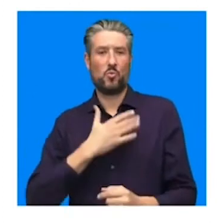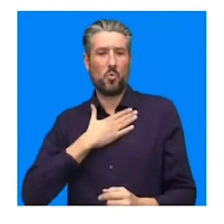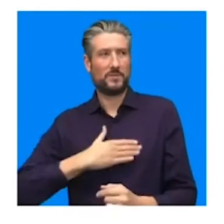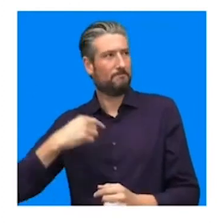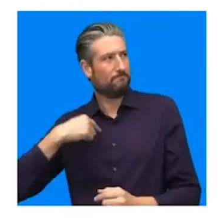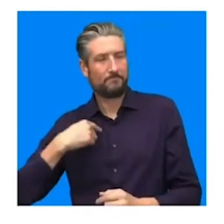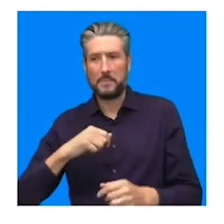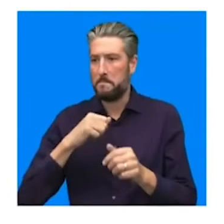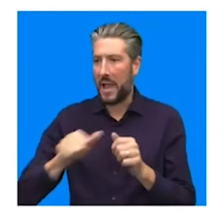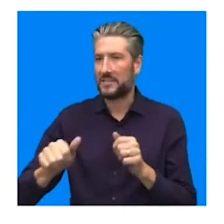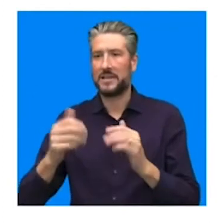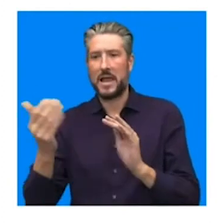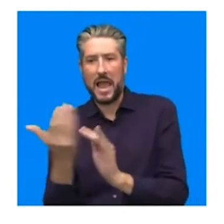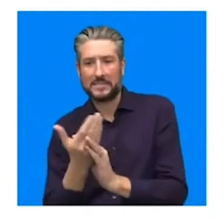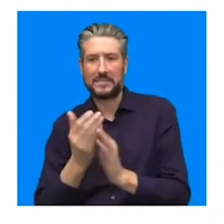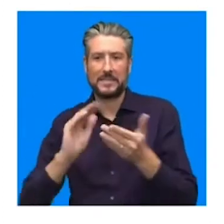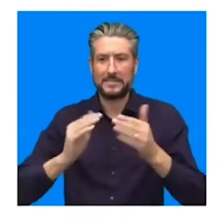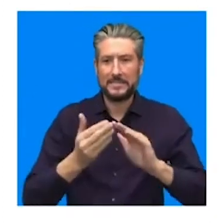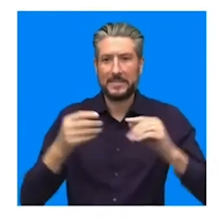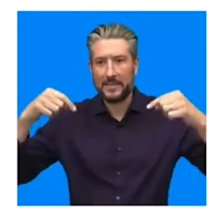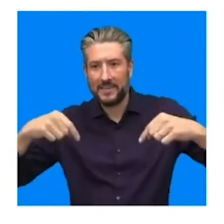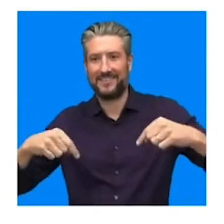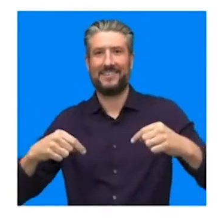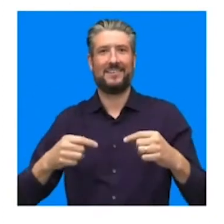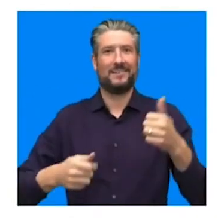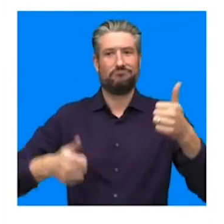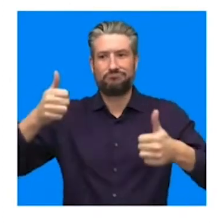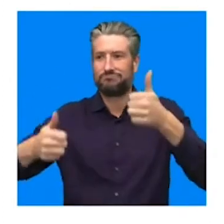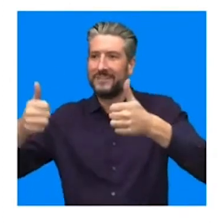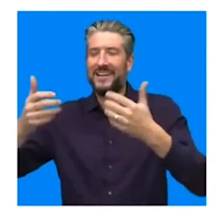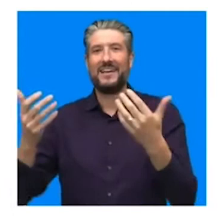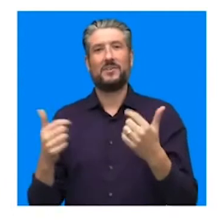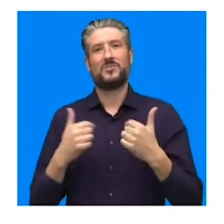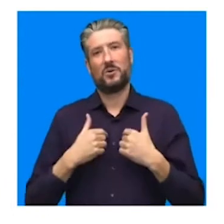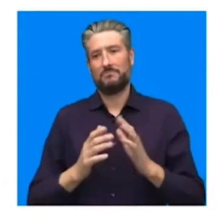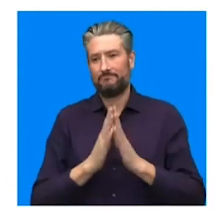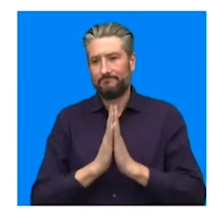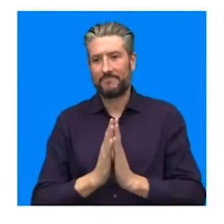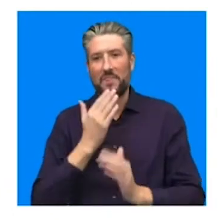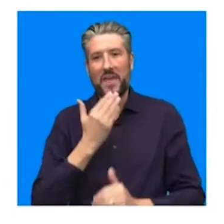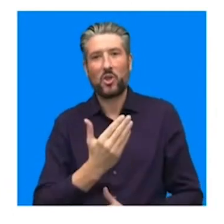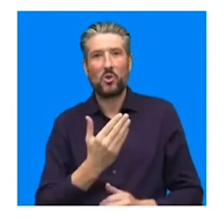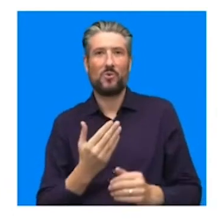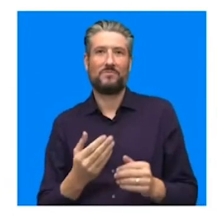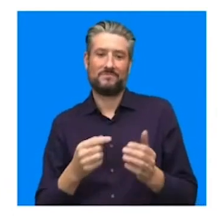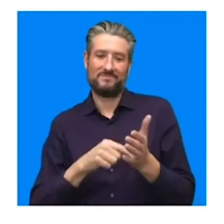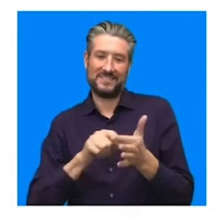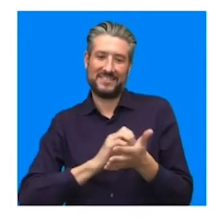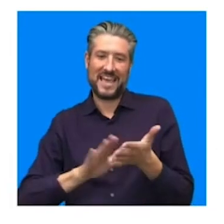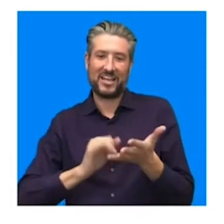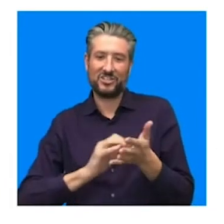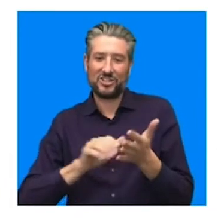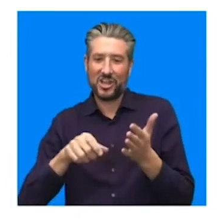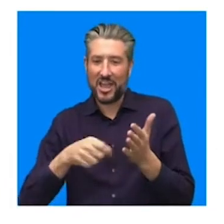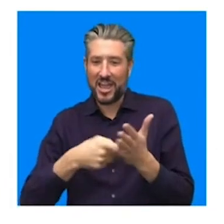that, I want to just congratulate the organizers of TechShare Pro for bringing the urban agenda